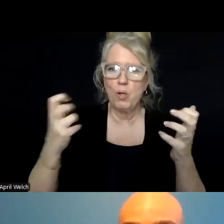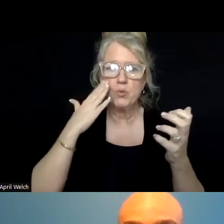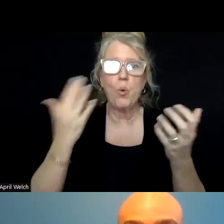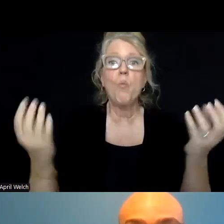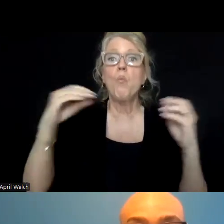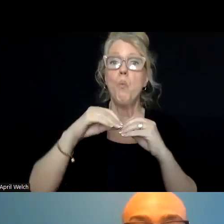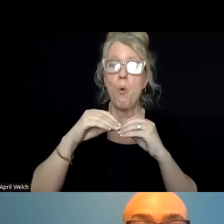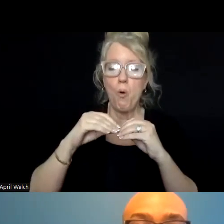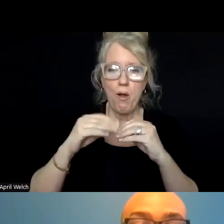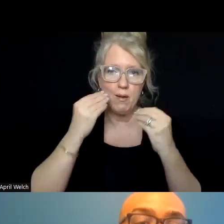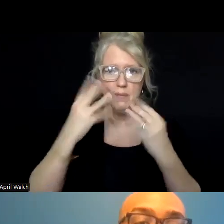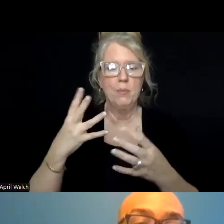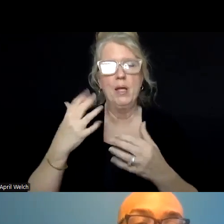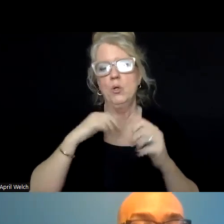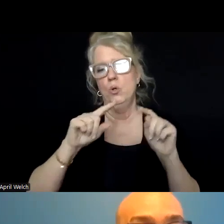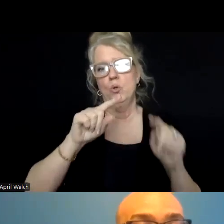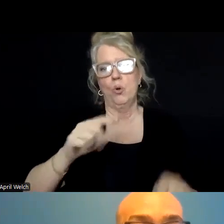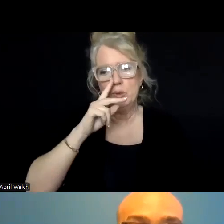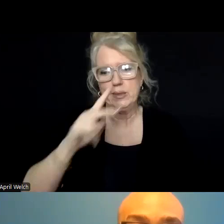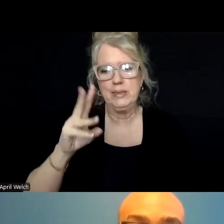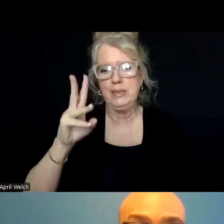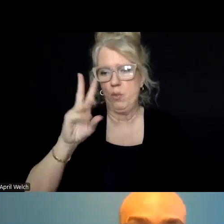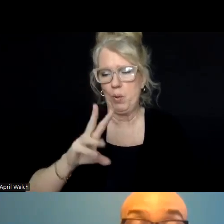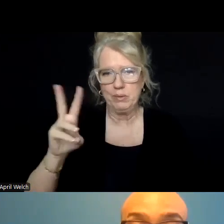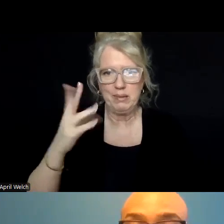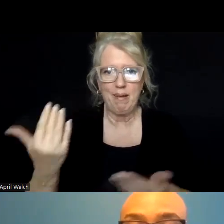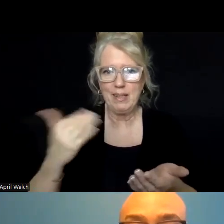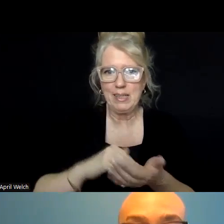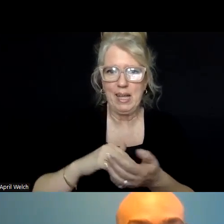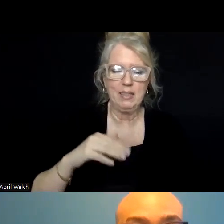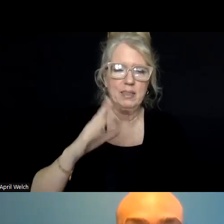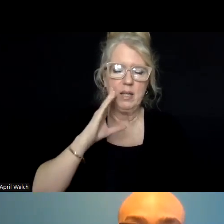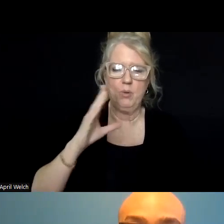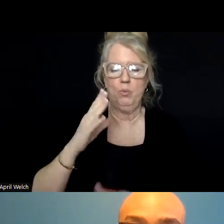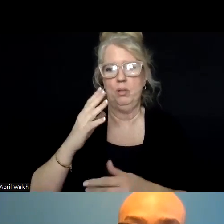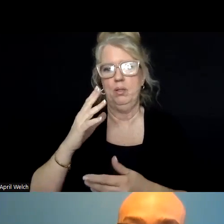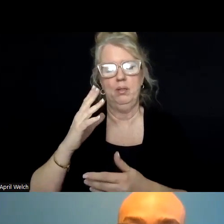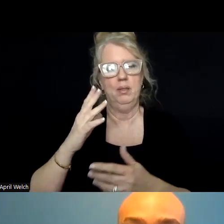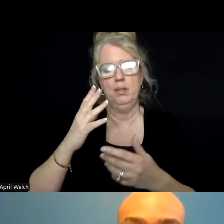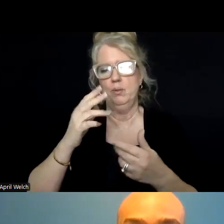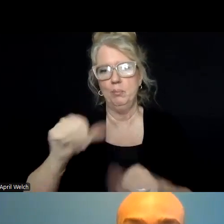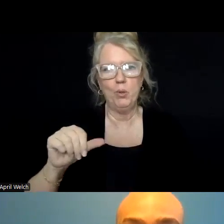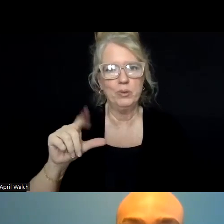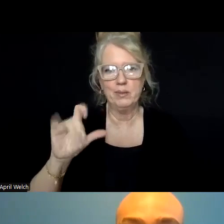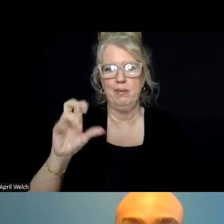information about those, please go seek the website. Again, I'm going to mention it. I'm going to post the link after this report